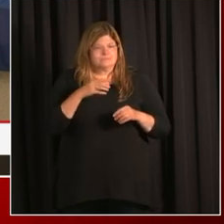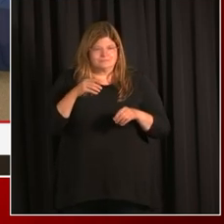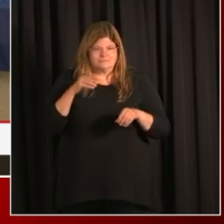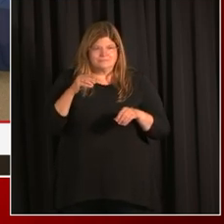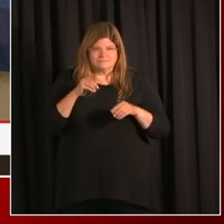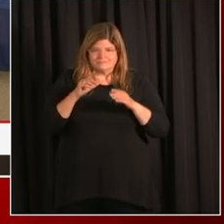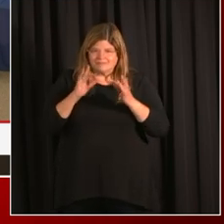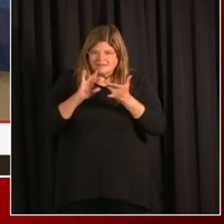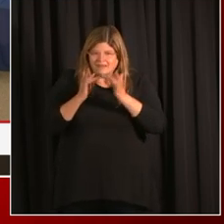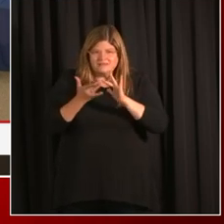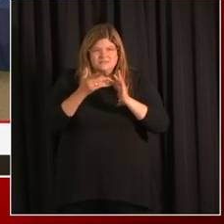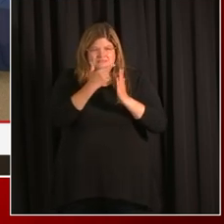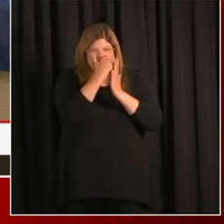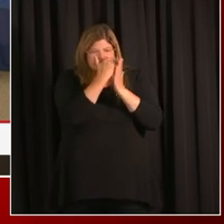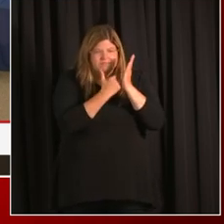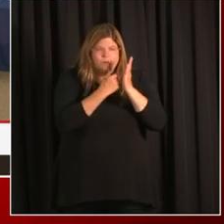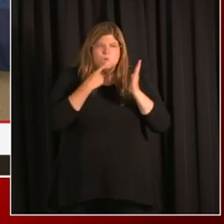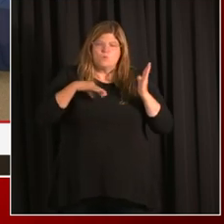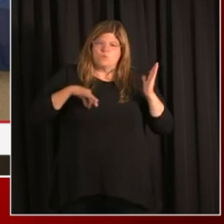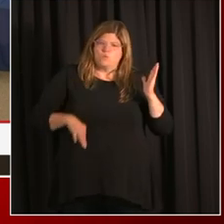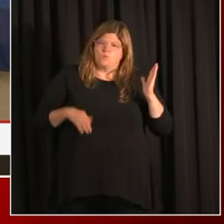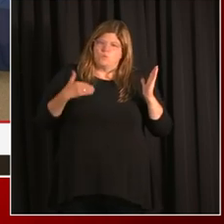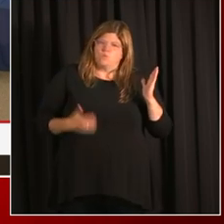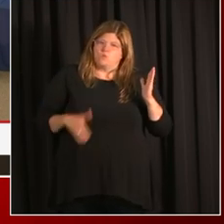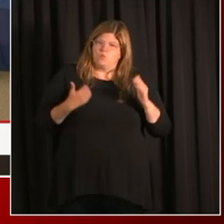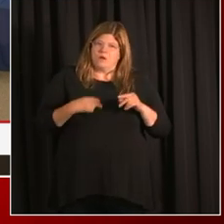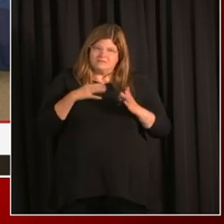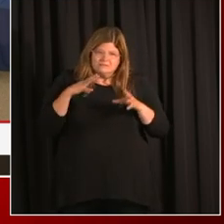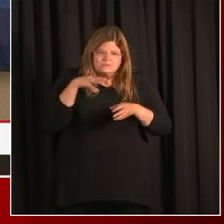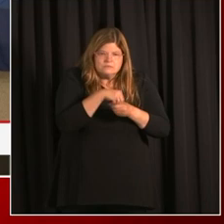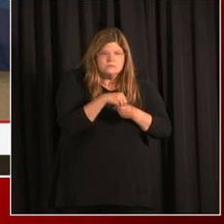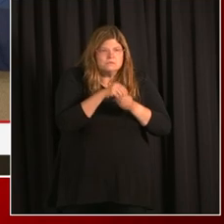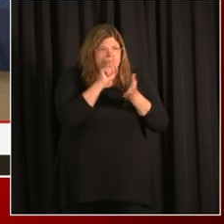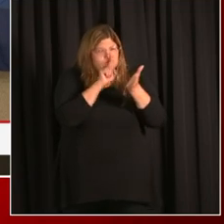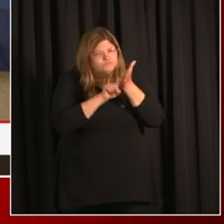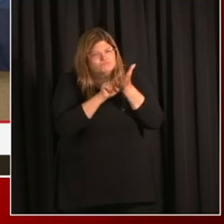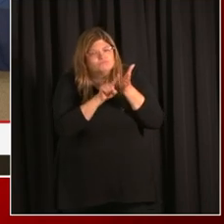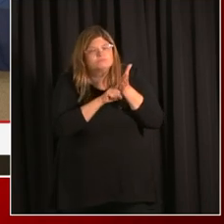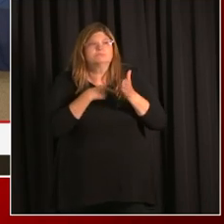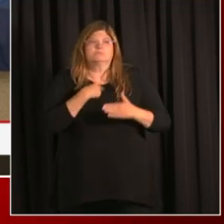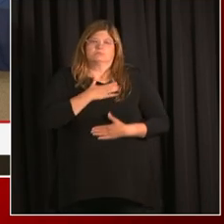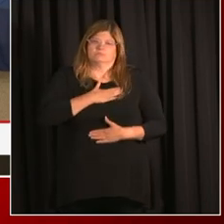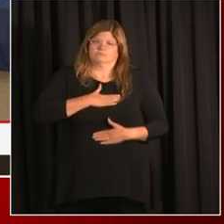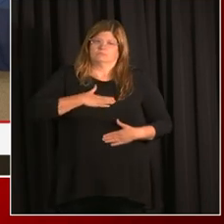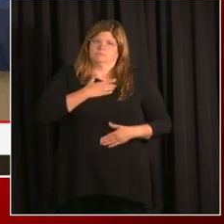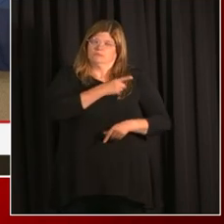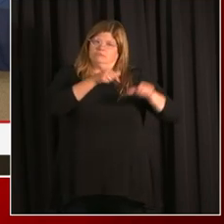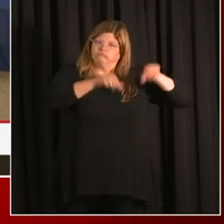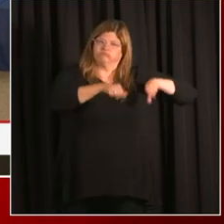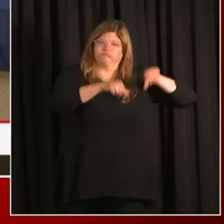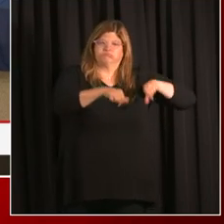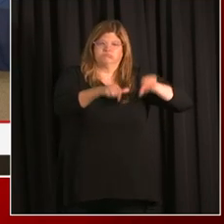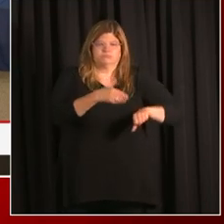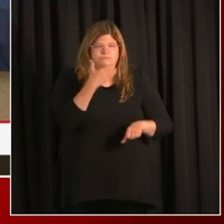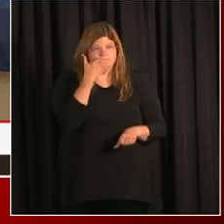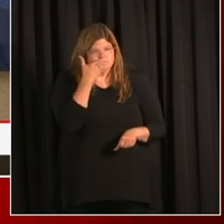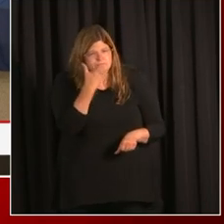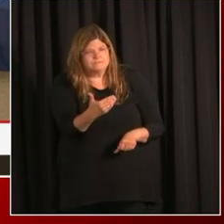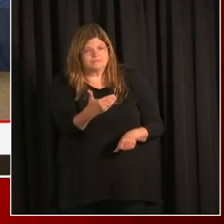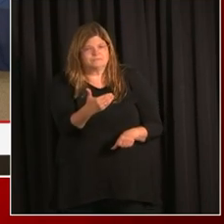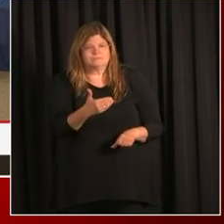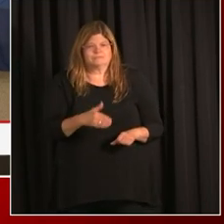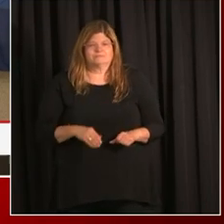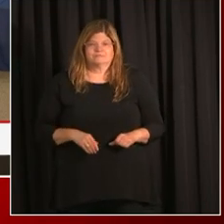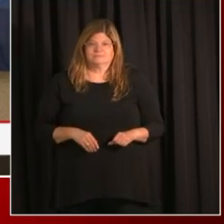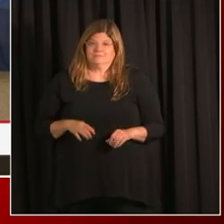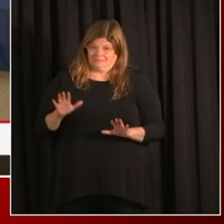most helpful to have people involved, and I really appreciate all these conferences. I